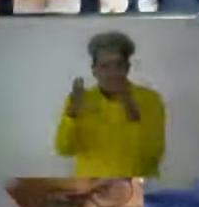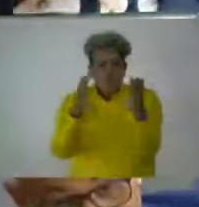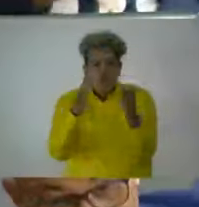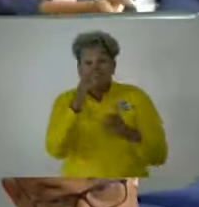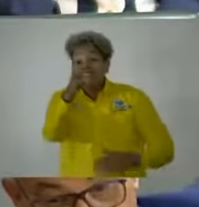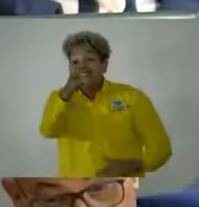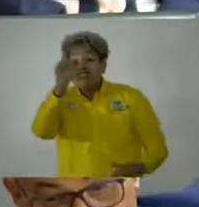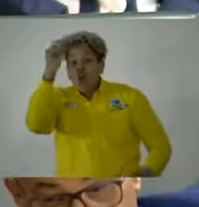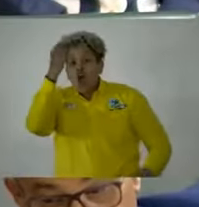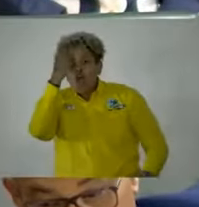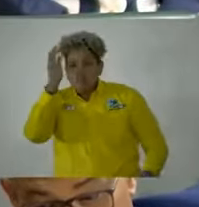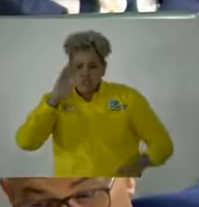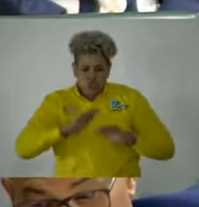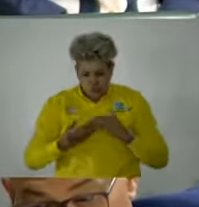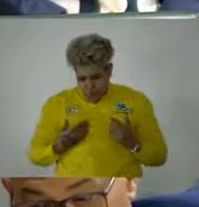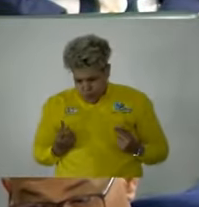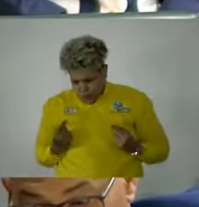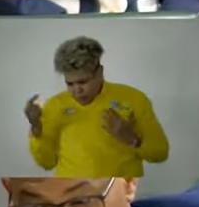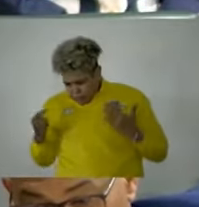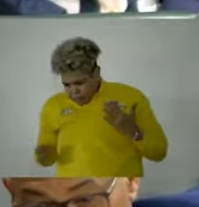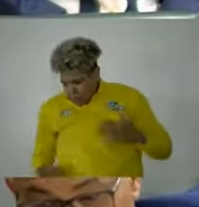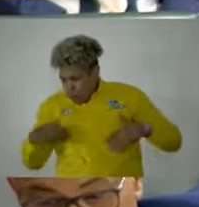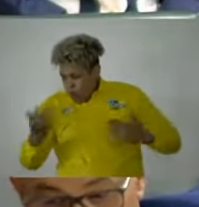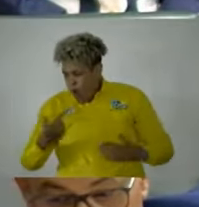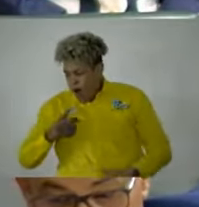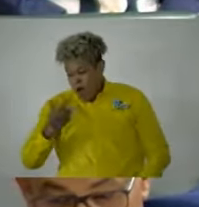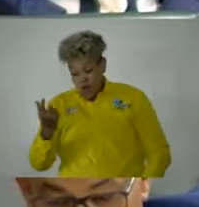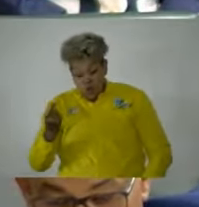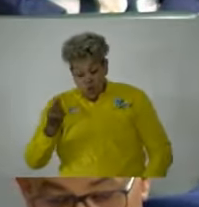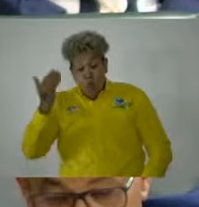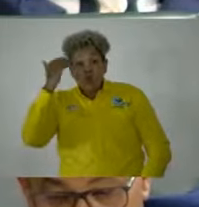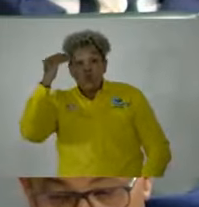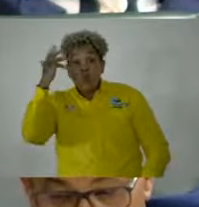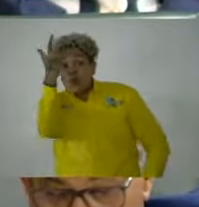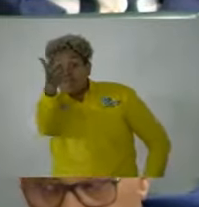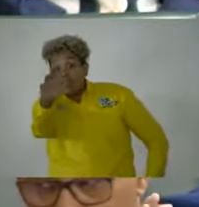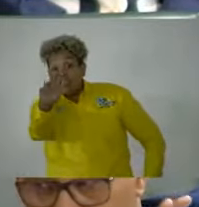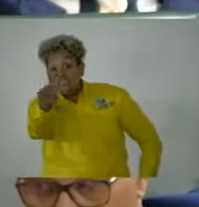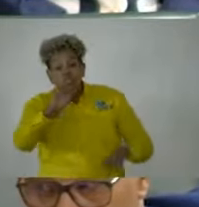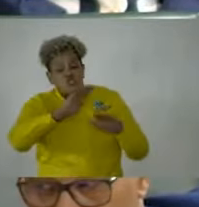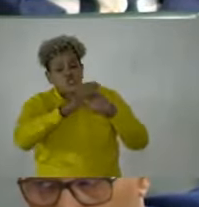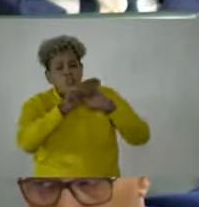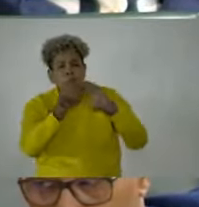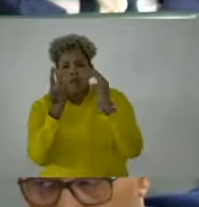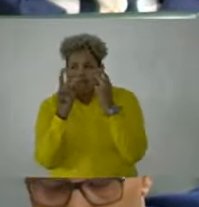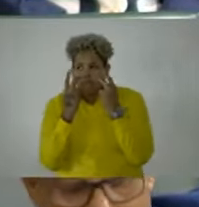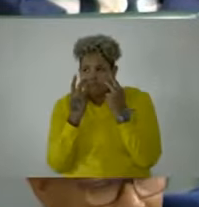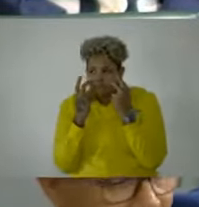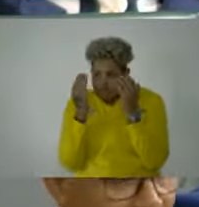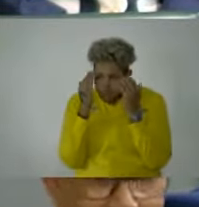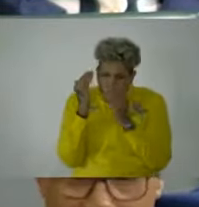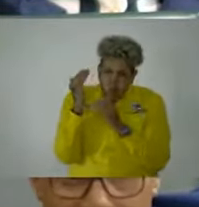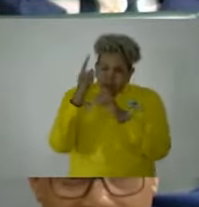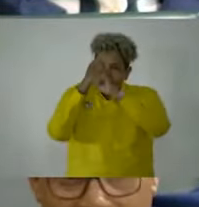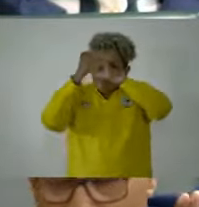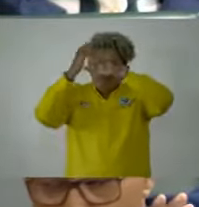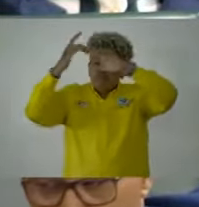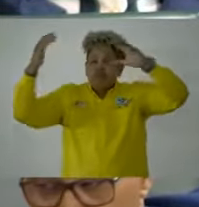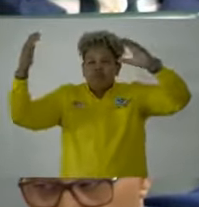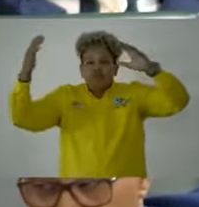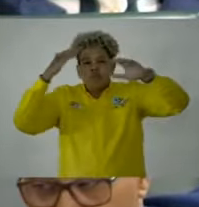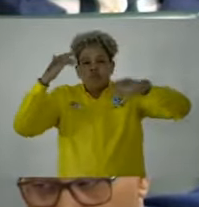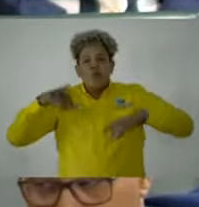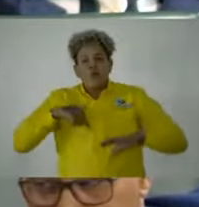service as Government of Jamaica. I do this knowing that Jamaicans have seen the light. They know that we